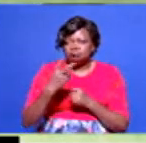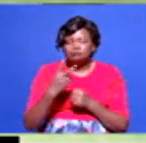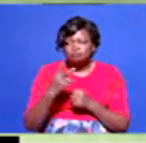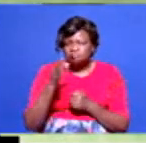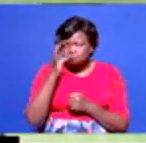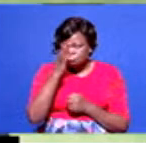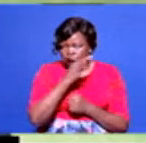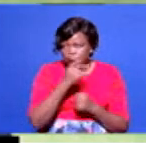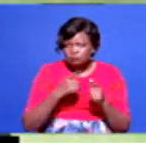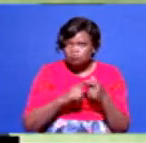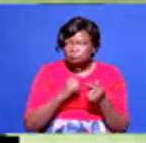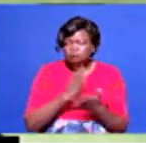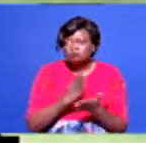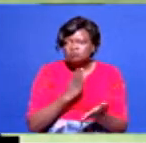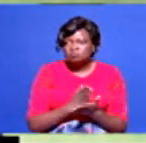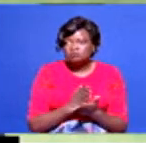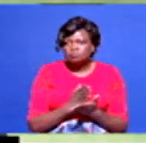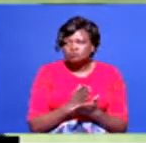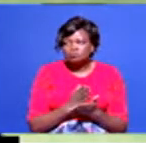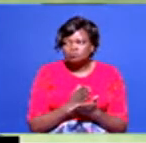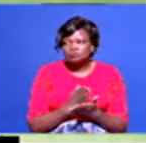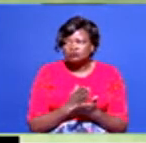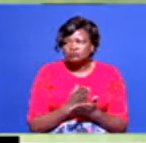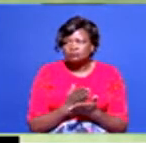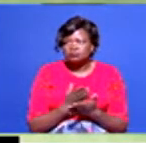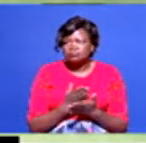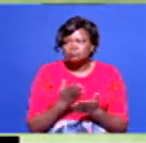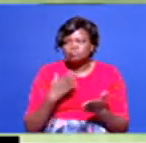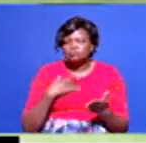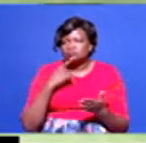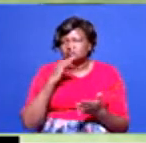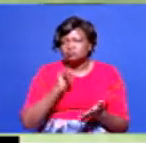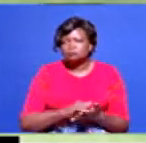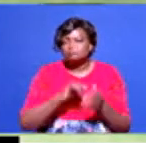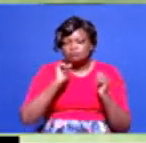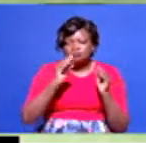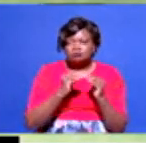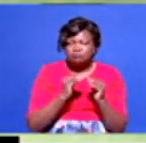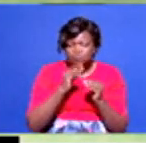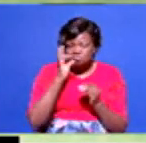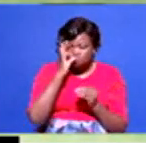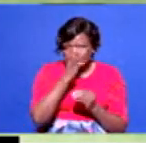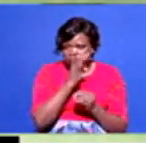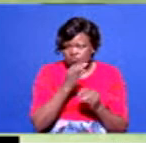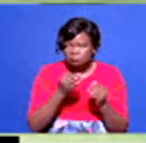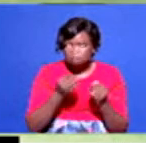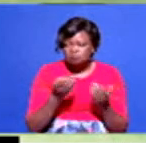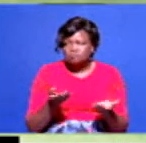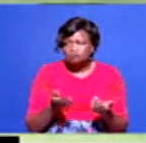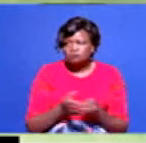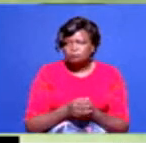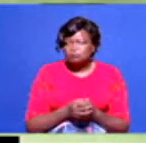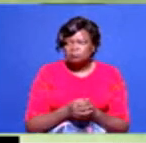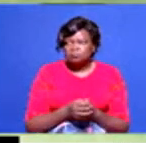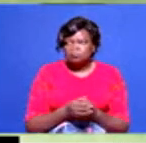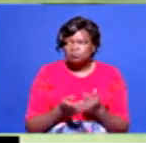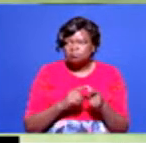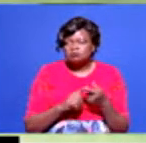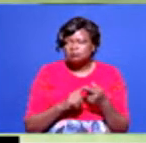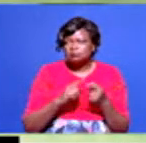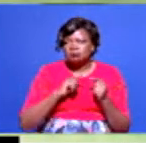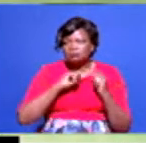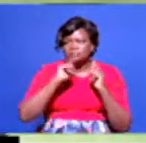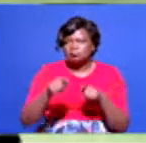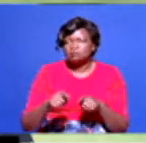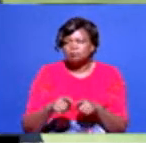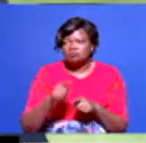And indeed, the next day, I was told, yes, I could see him through his secretary to go to